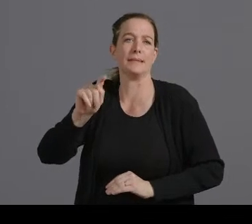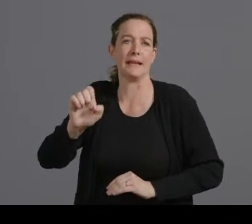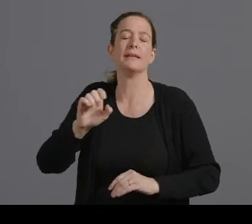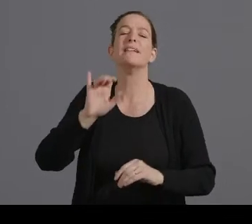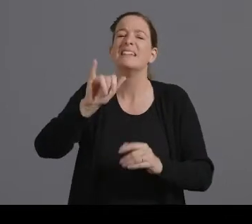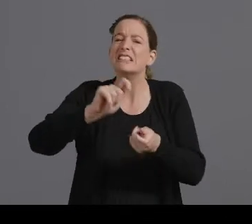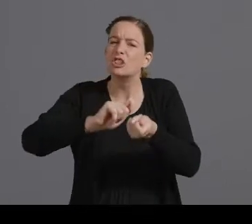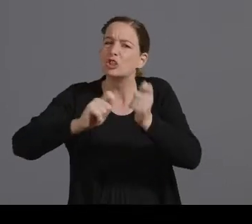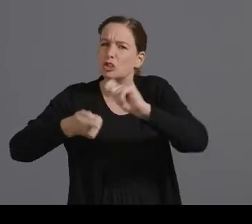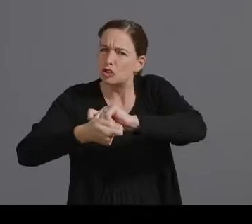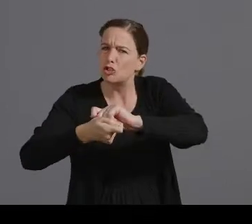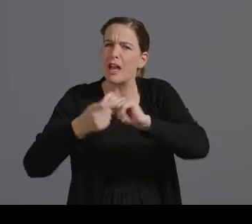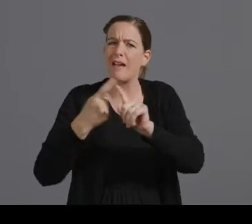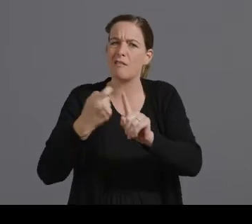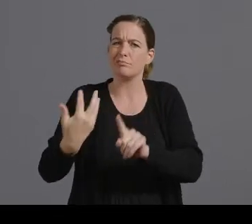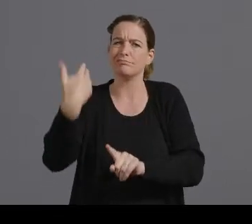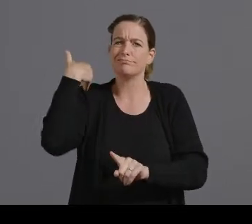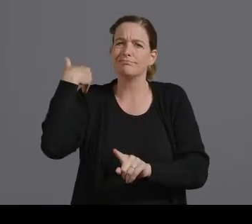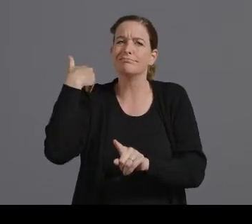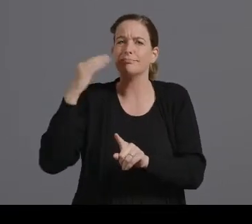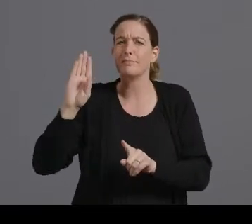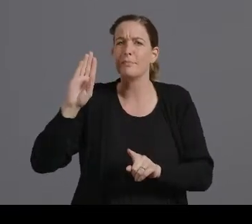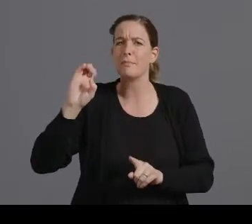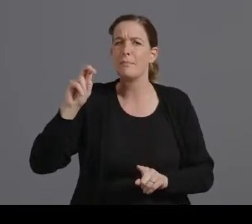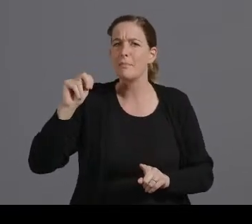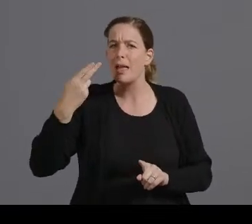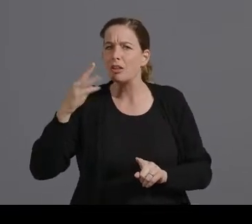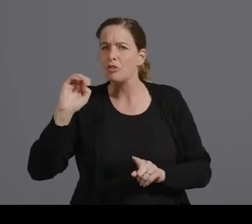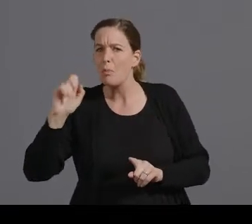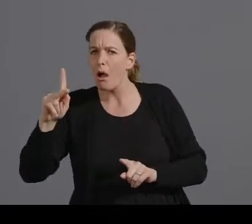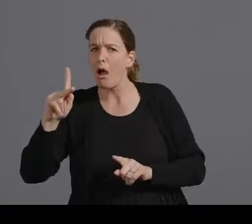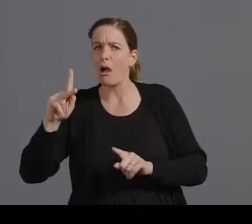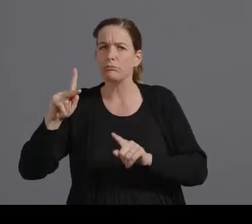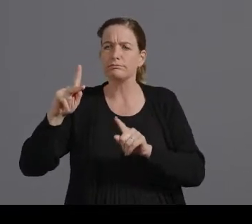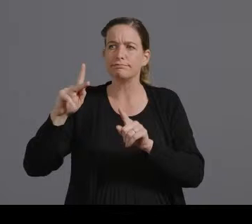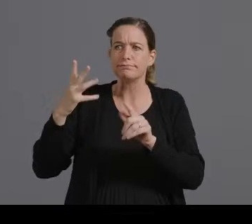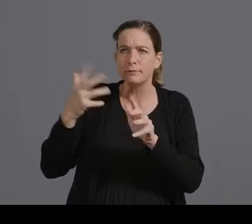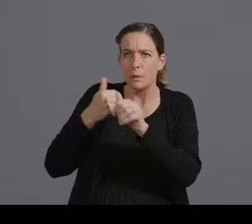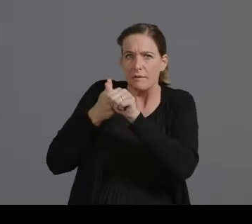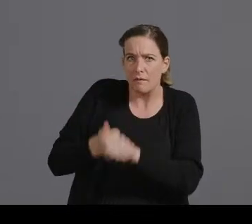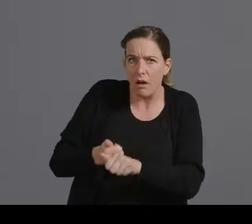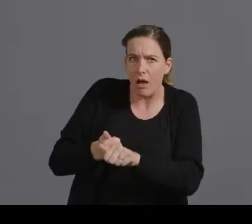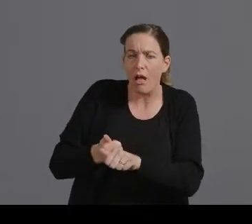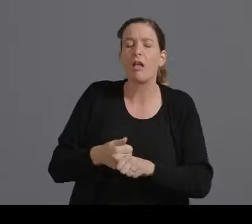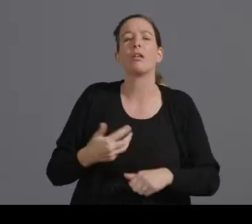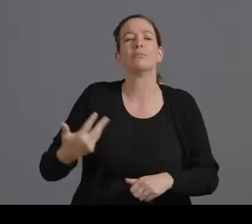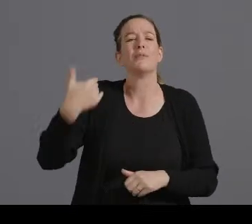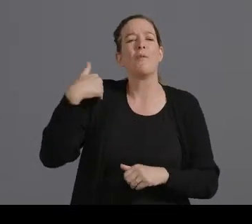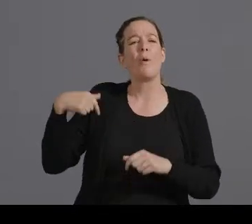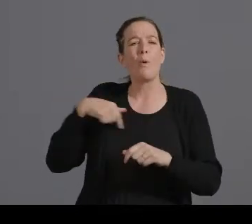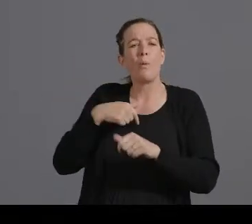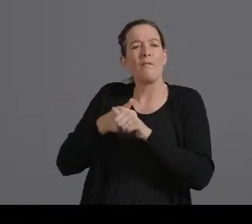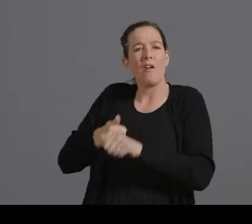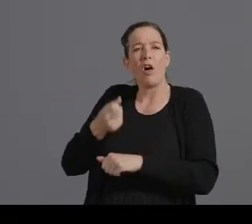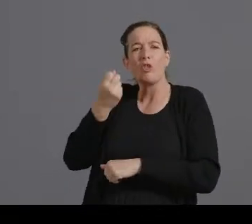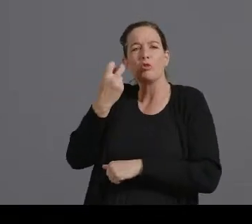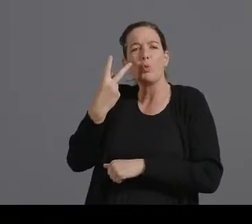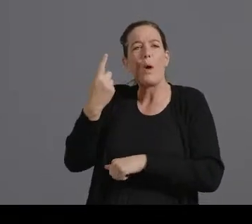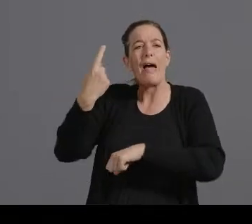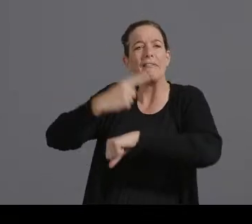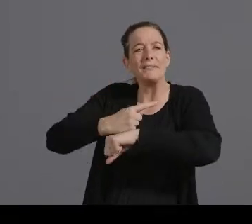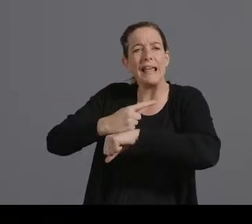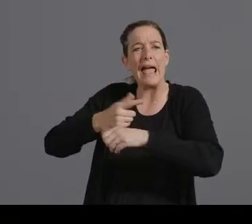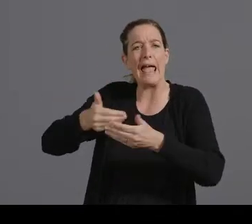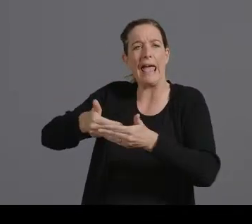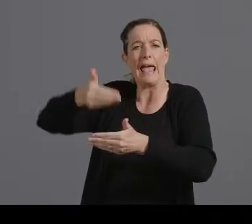benchmarks that we had been using. Previously, we had been having a 12-day lag and using data to provide some